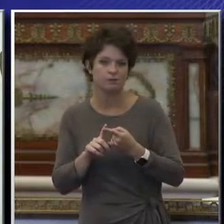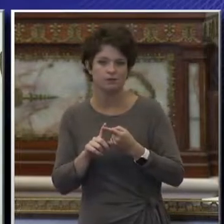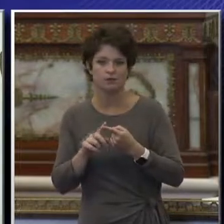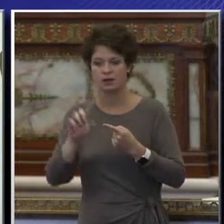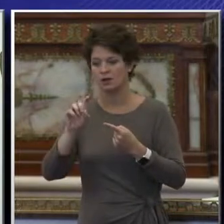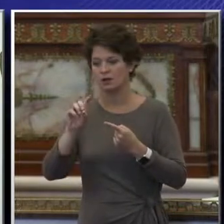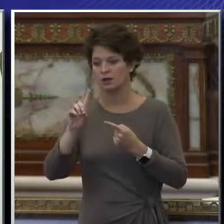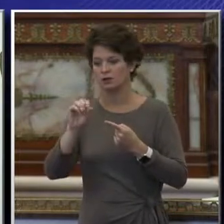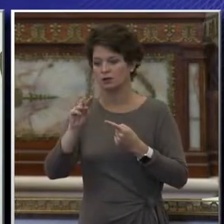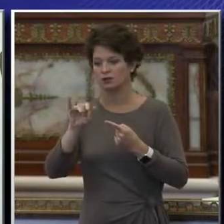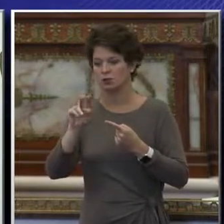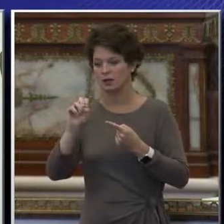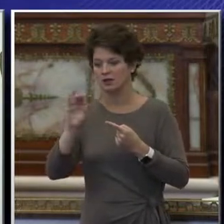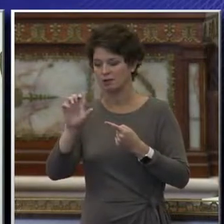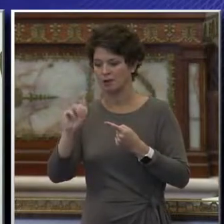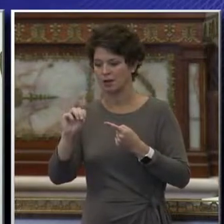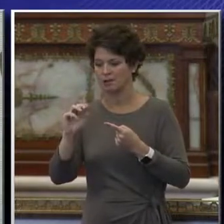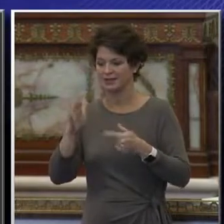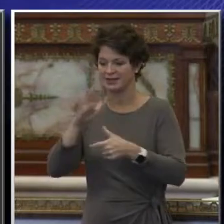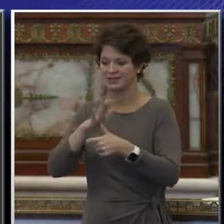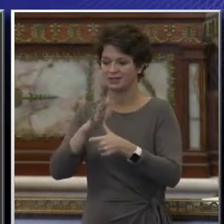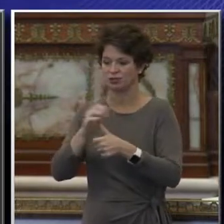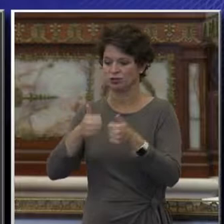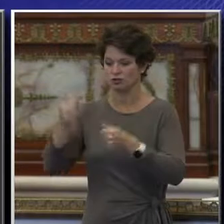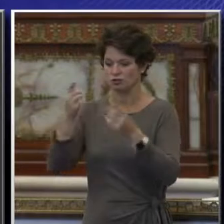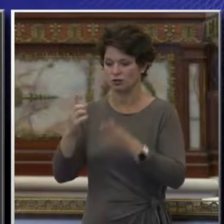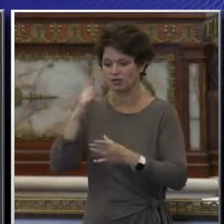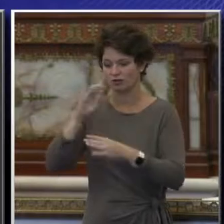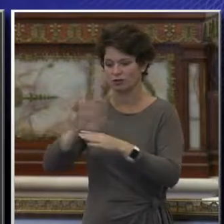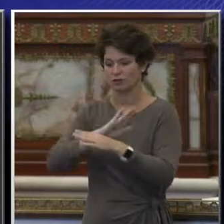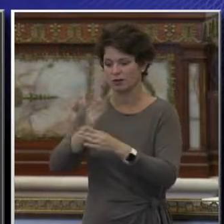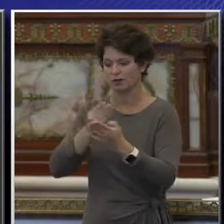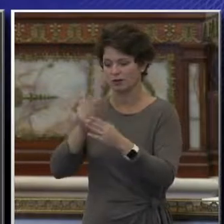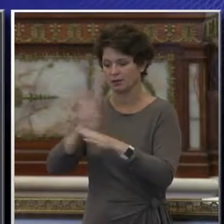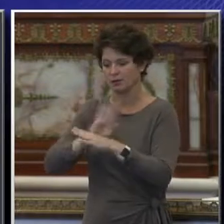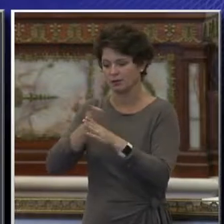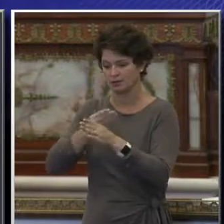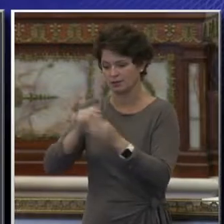Dwayne Bohm, Senior Deputy Director of the Department of Commerce for the City of Philadelphia.